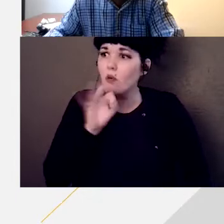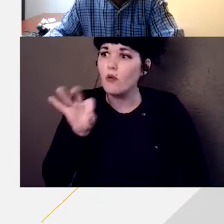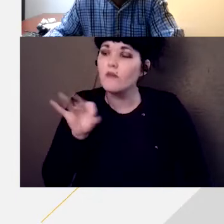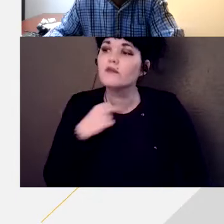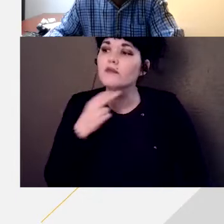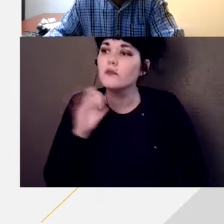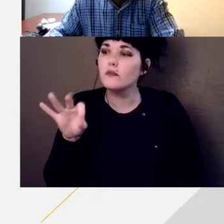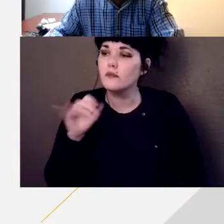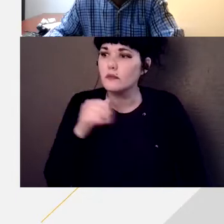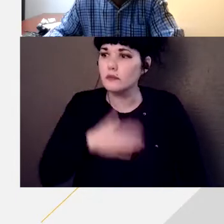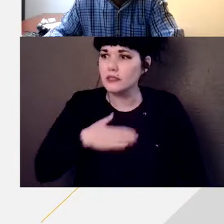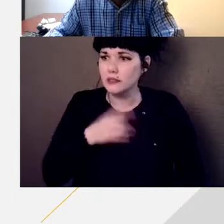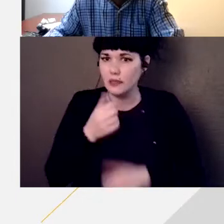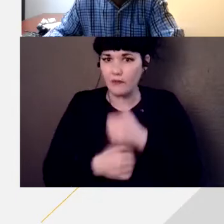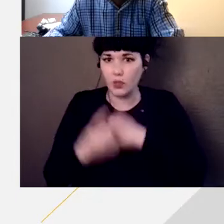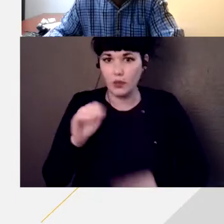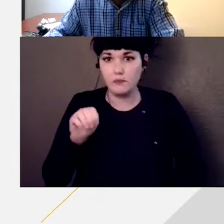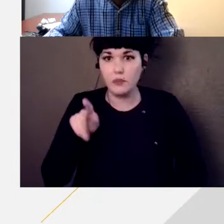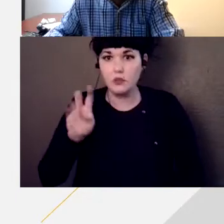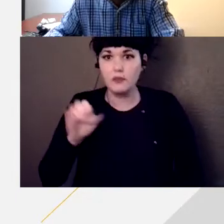is muted. Thank you.